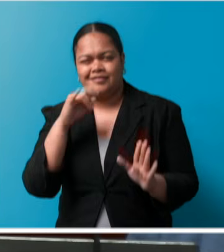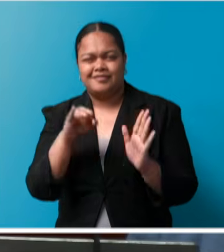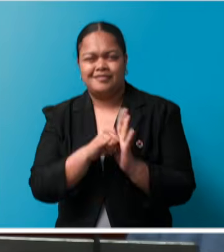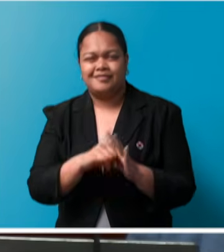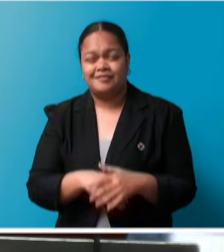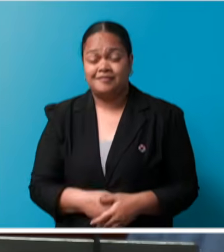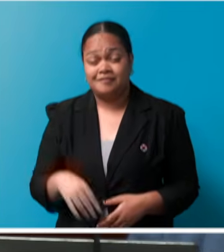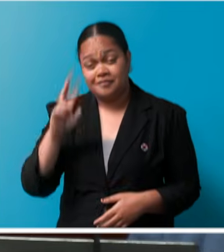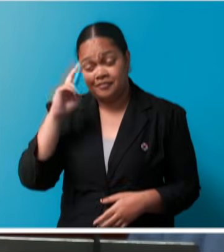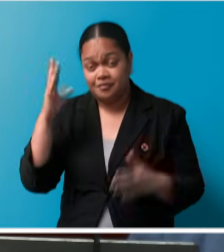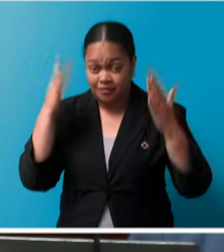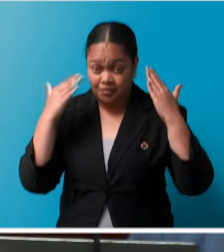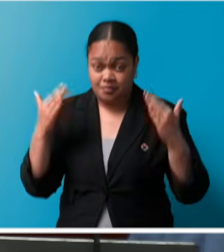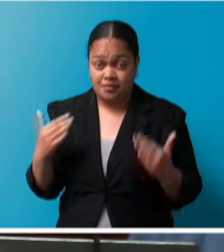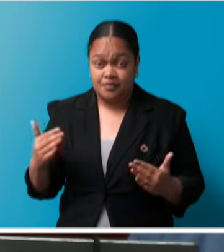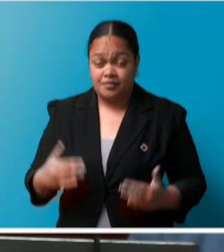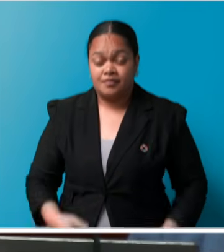Mr. Speaker,